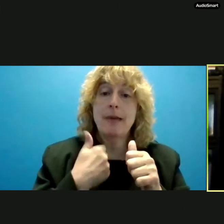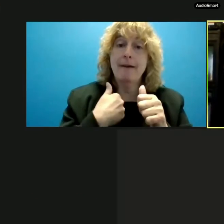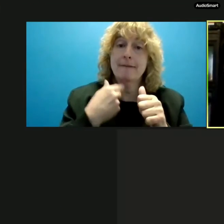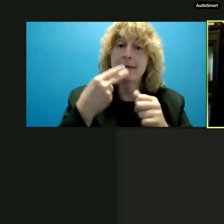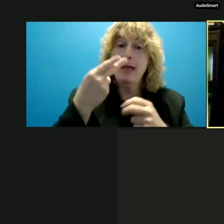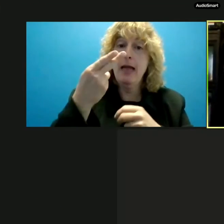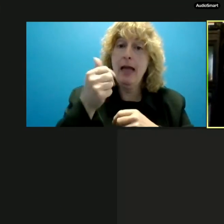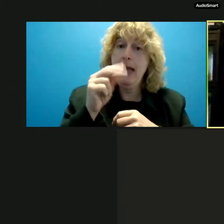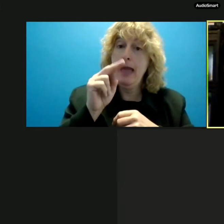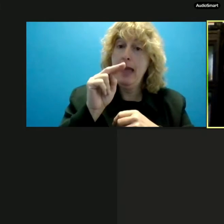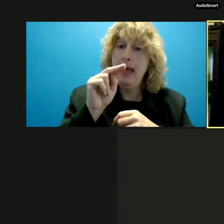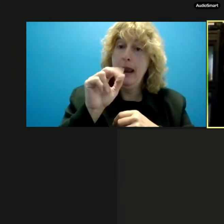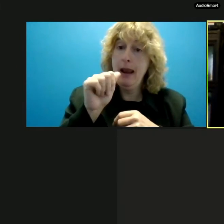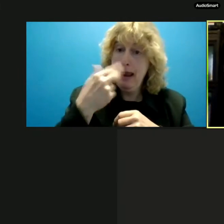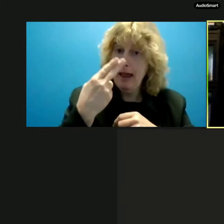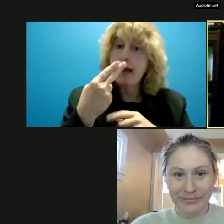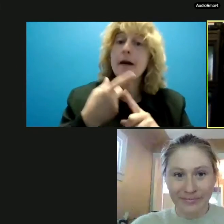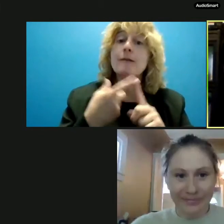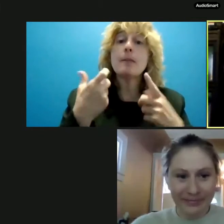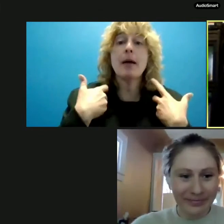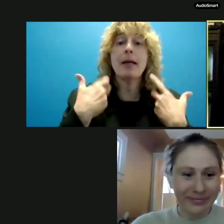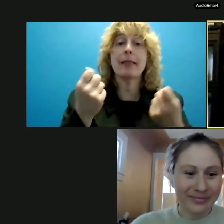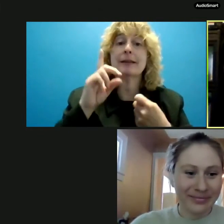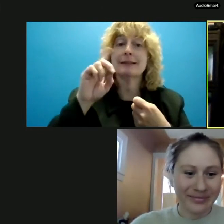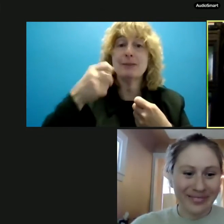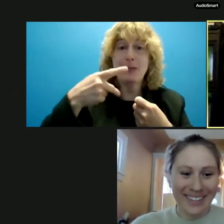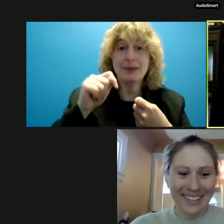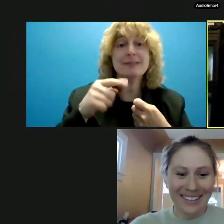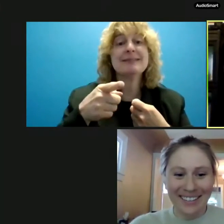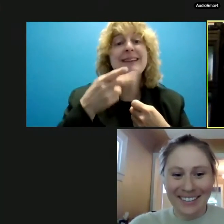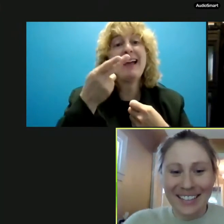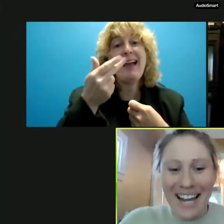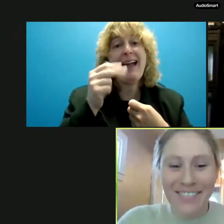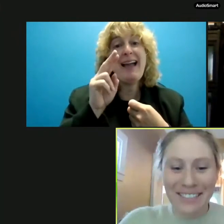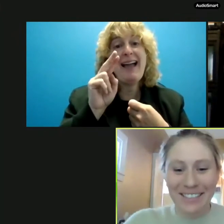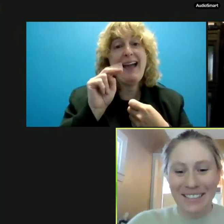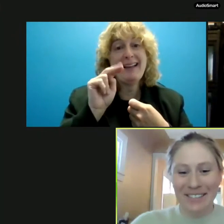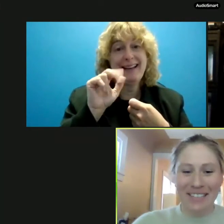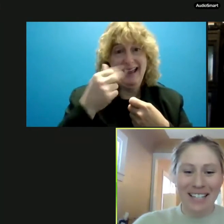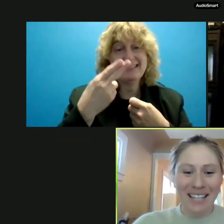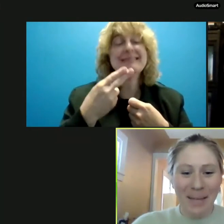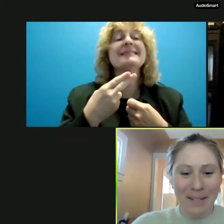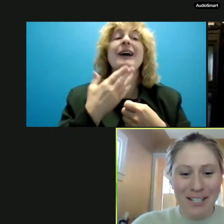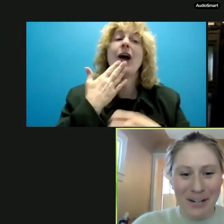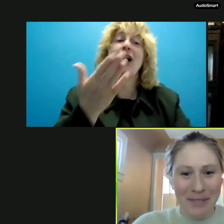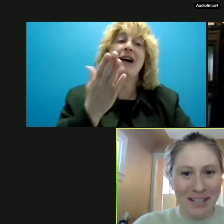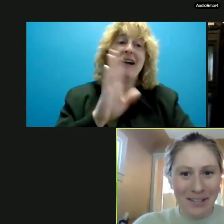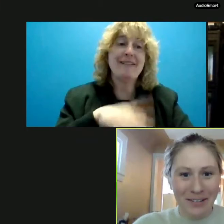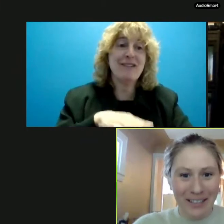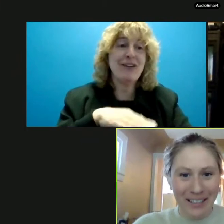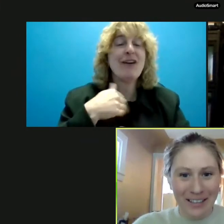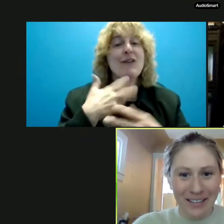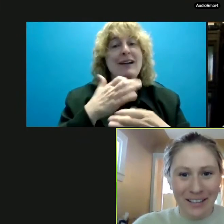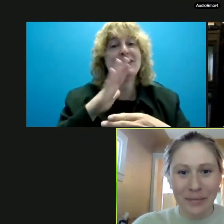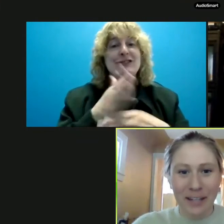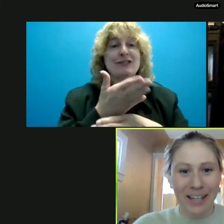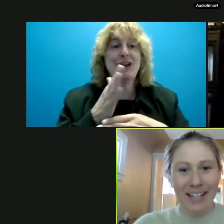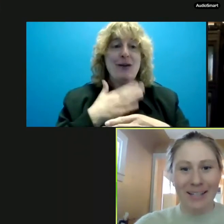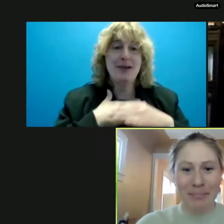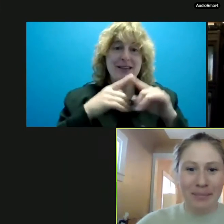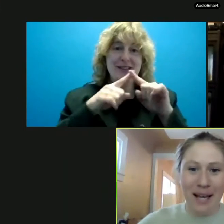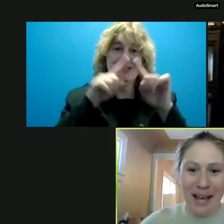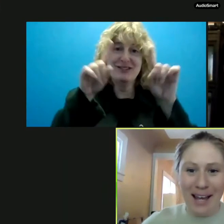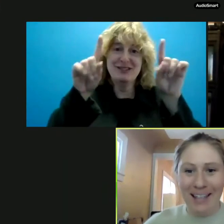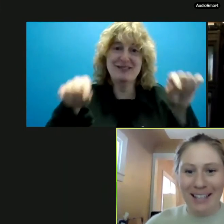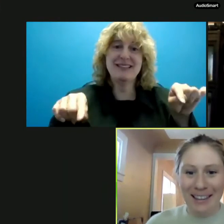from the Health Department. Hannah. Good afternoon. I'm going to share my screen. Oh, I think